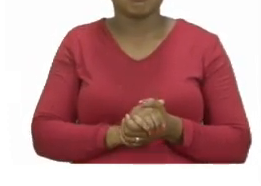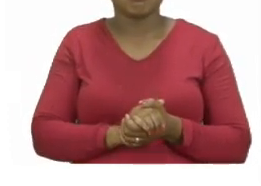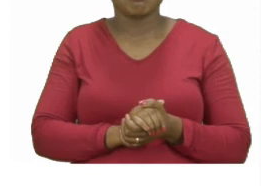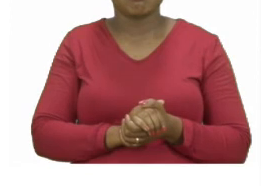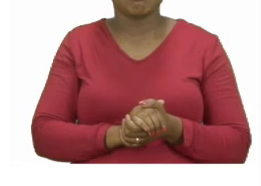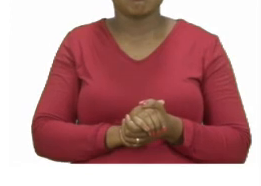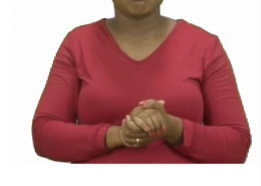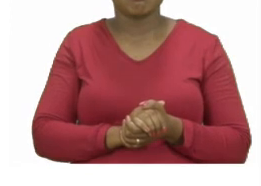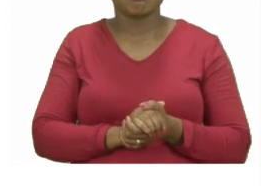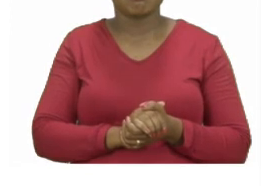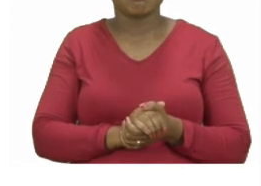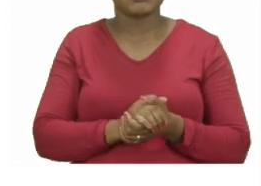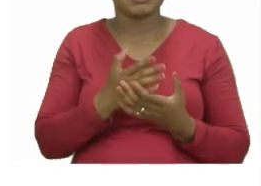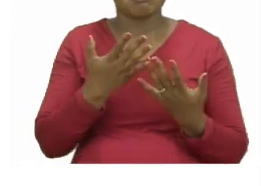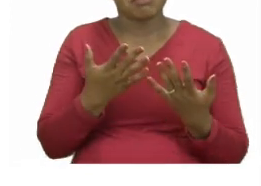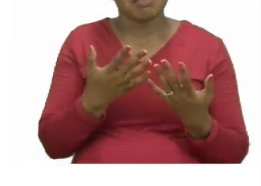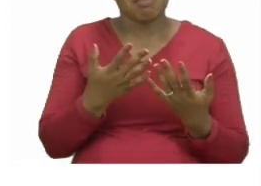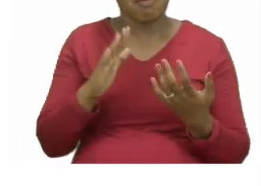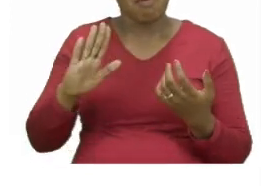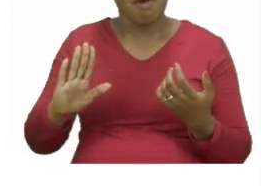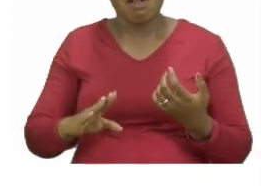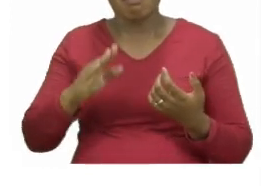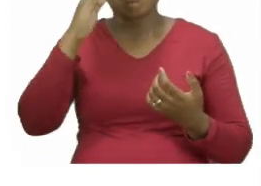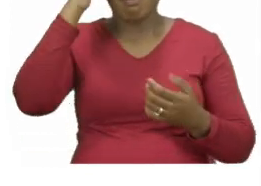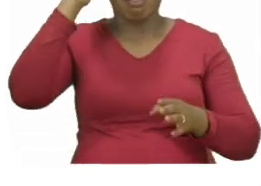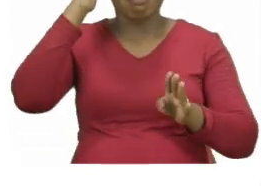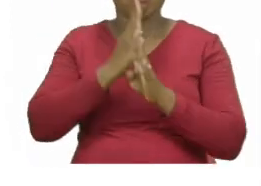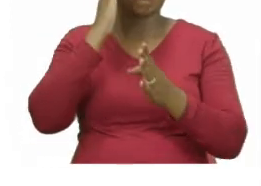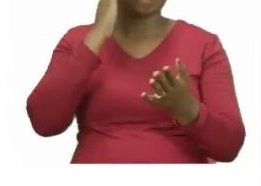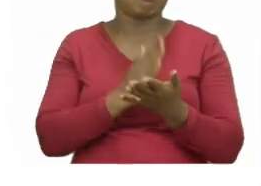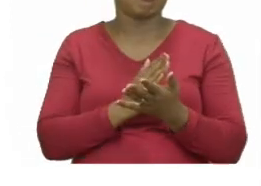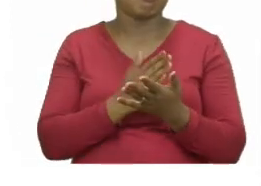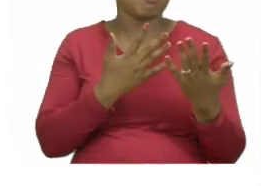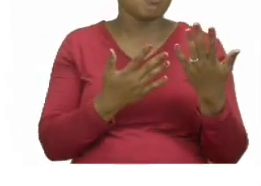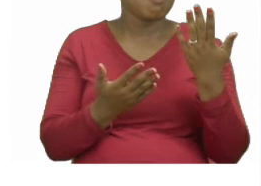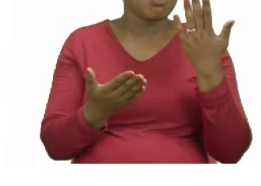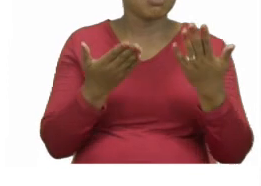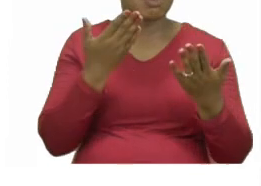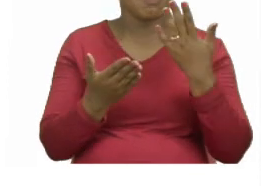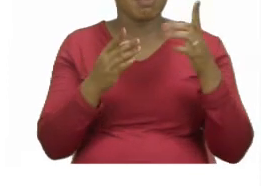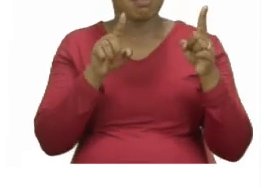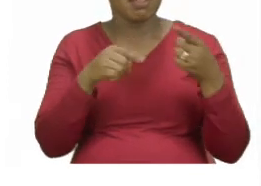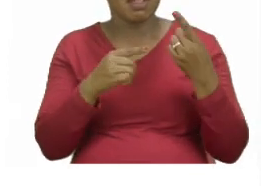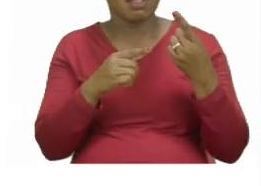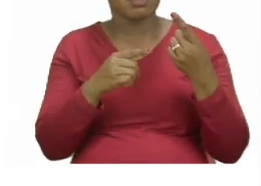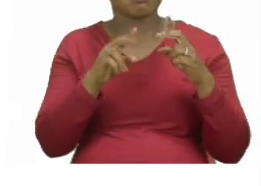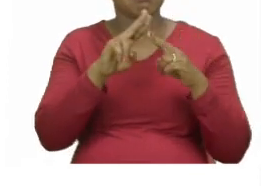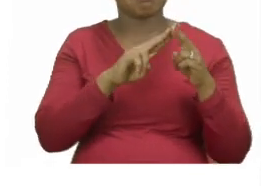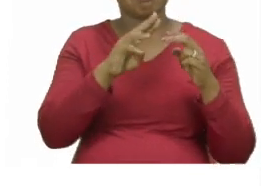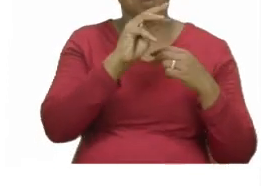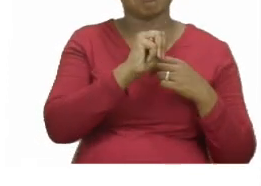item measured in liters. And I think for number 1, the